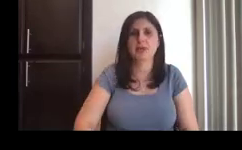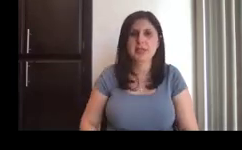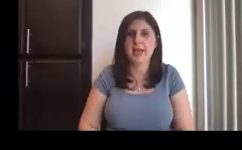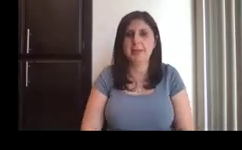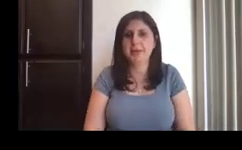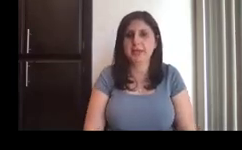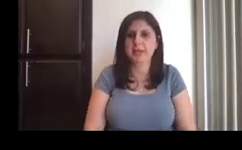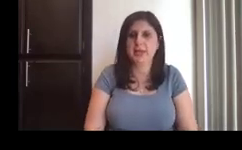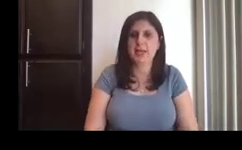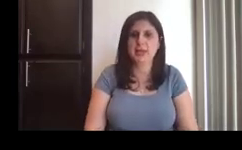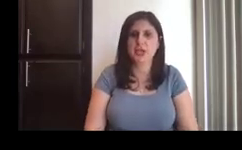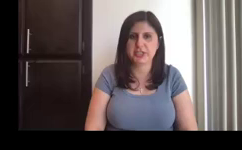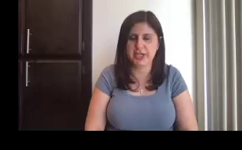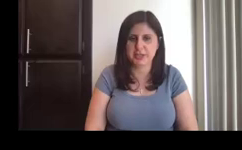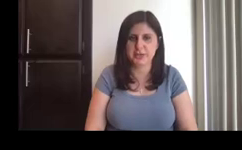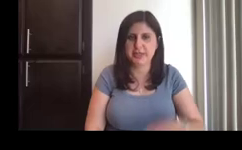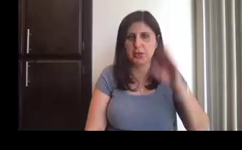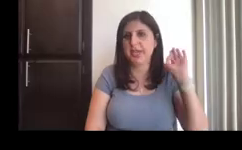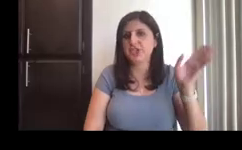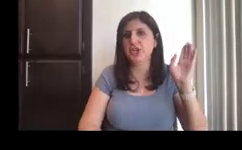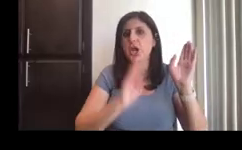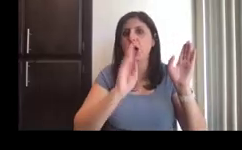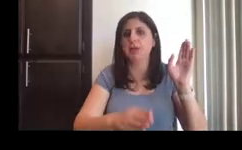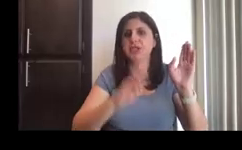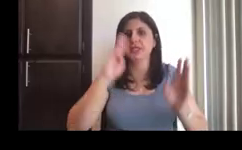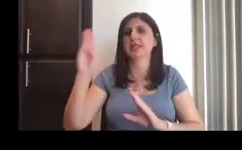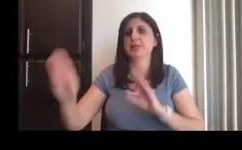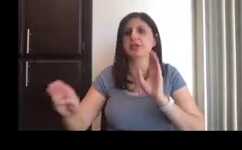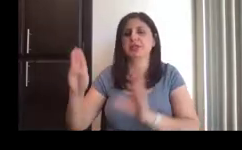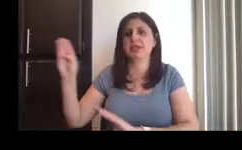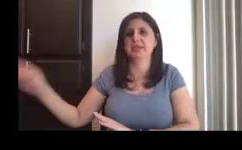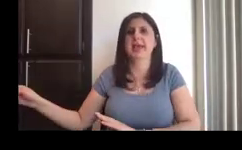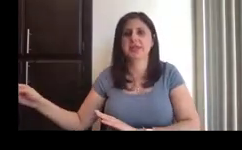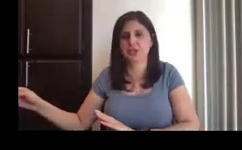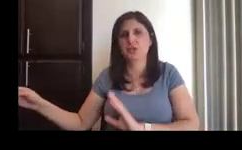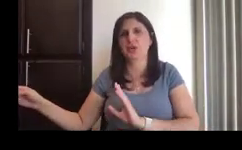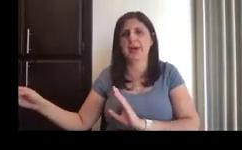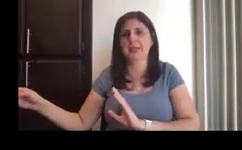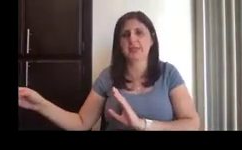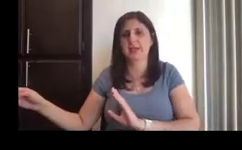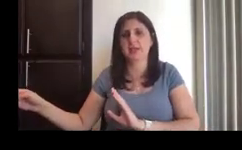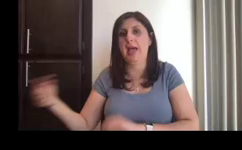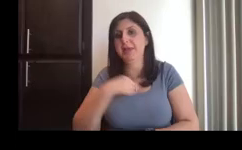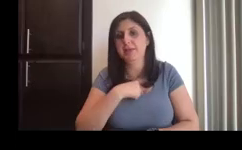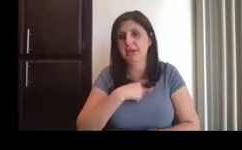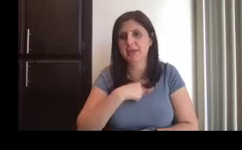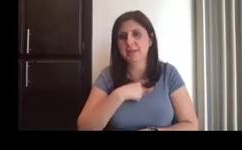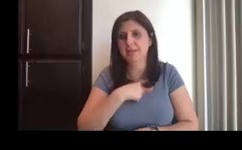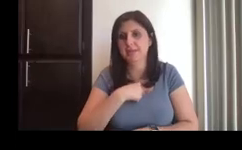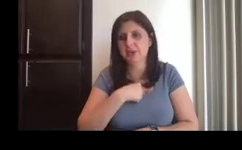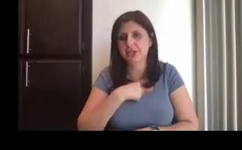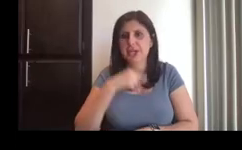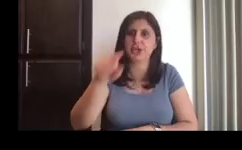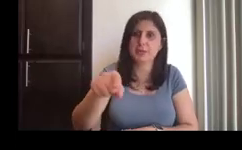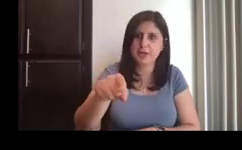Okay. Put the apple in trash can. So it's the location, object, and then the person plus the action. Who are you asking? I'm going to put it in